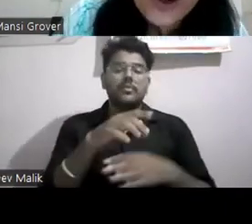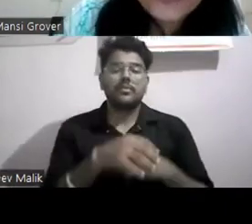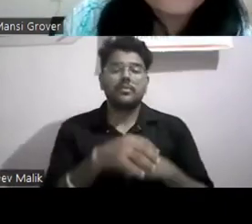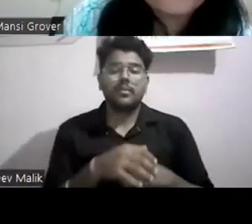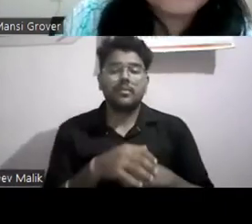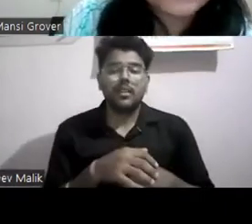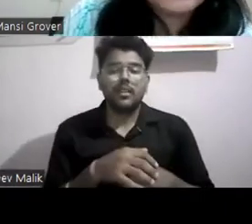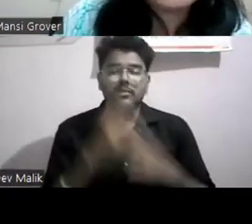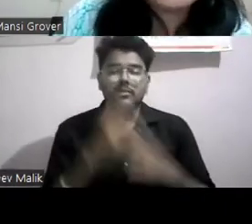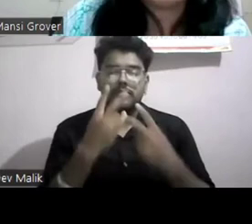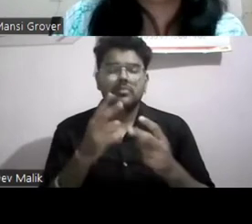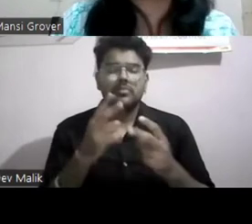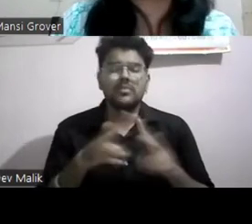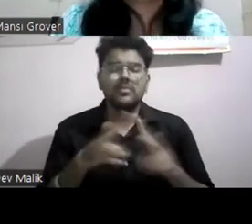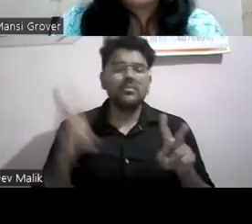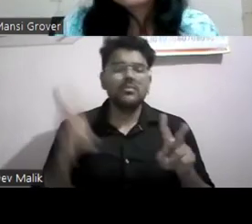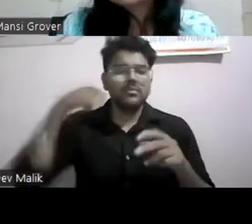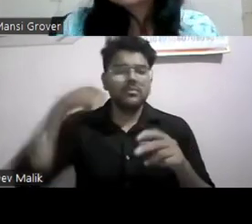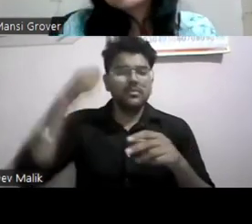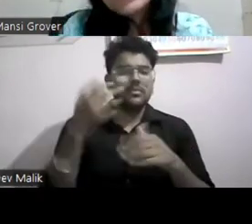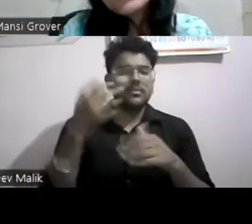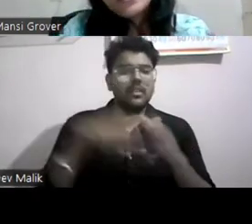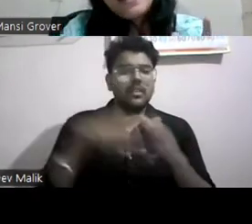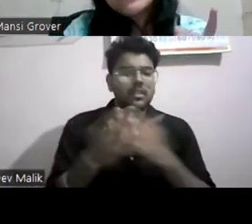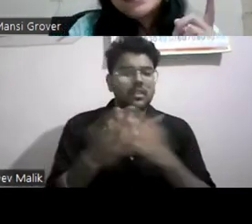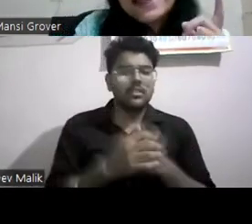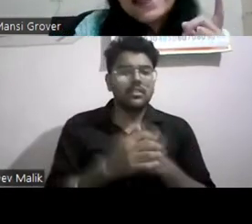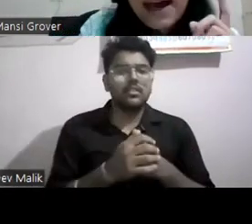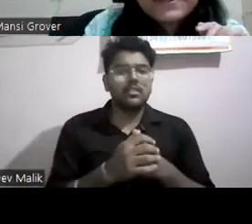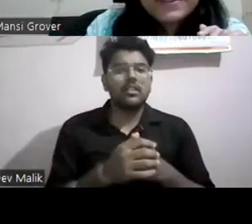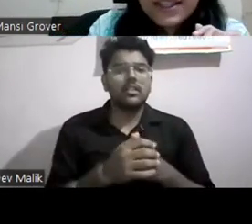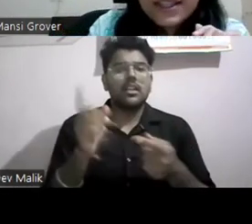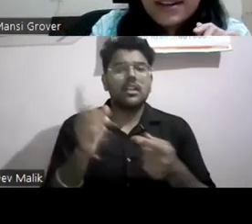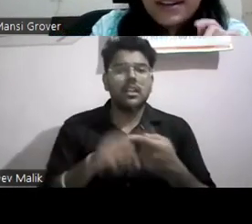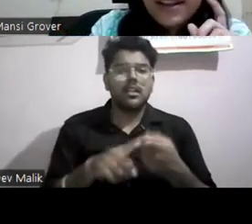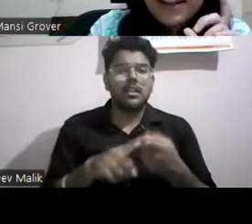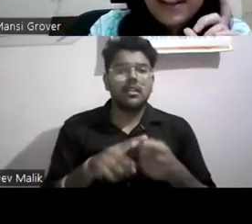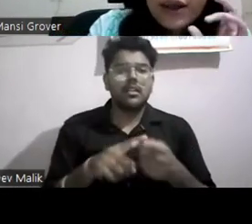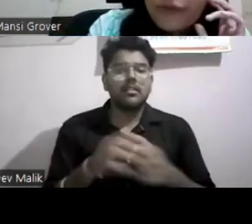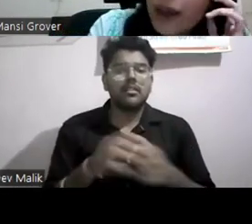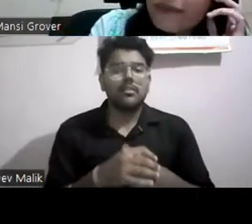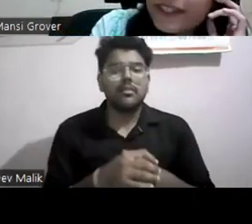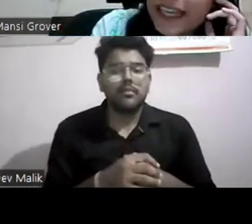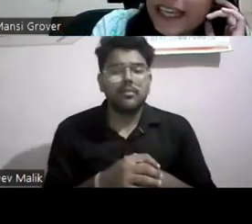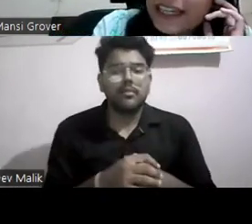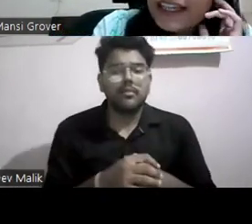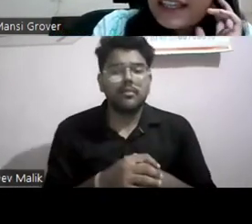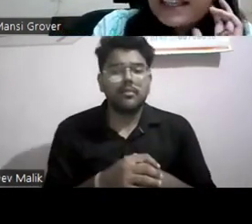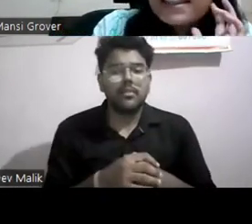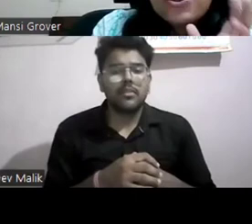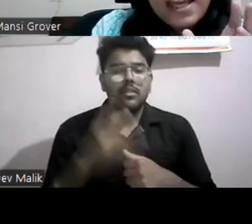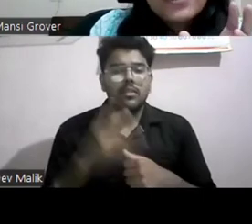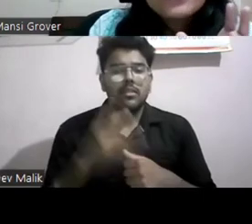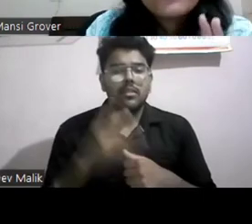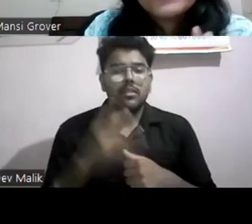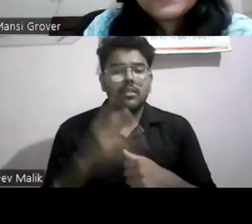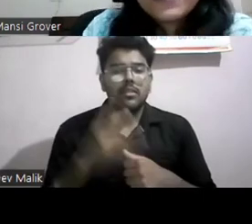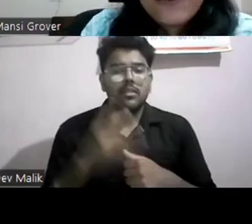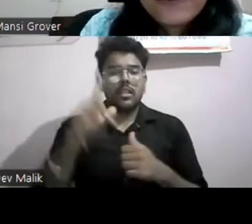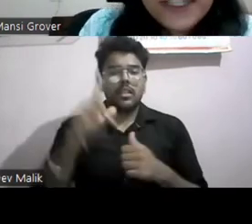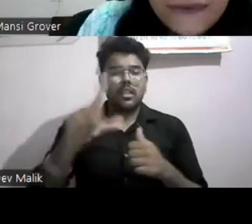in a lot of films, something like this is also happening in Lal Singh Chadda. Now, if you have seen the